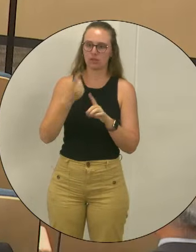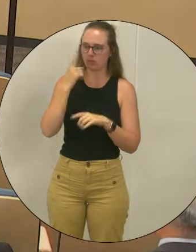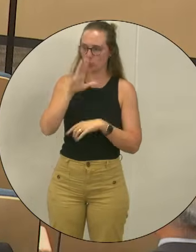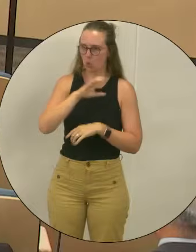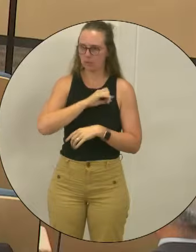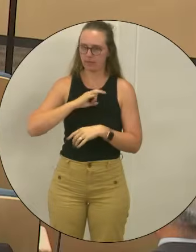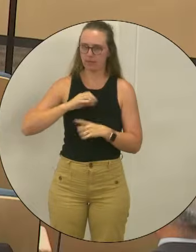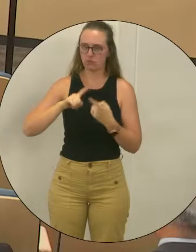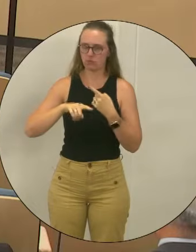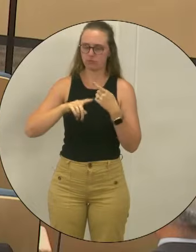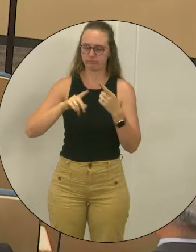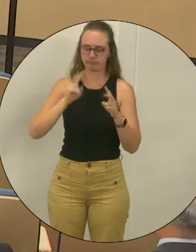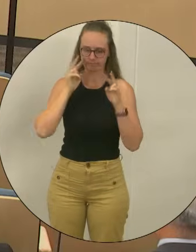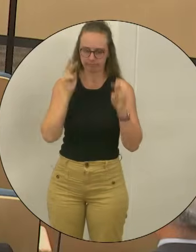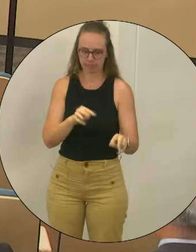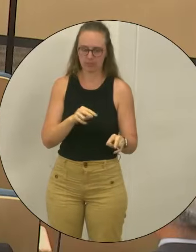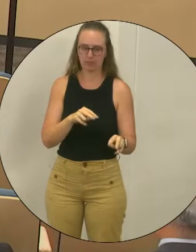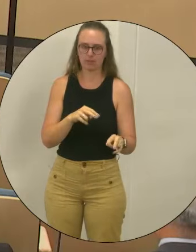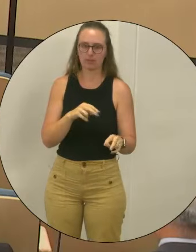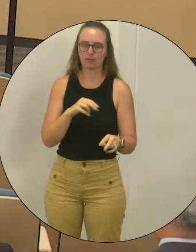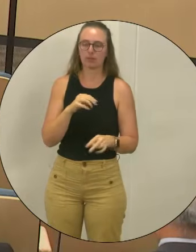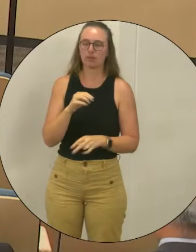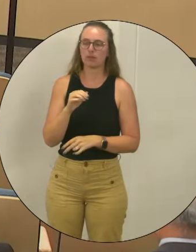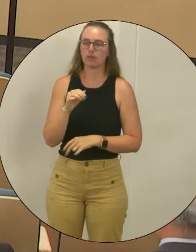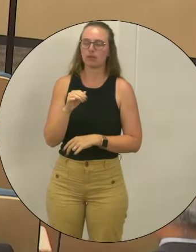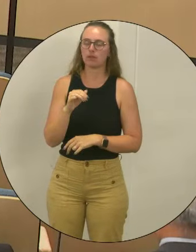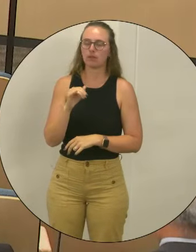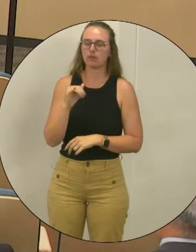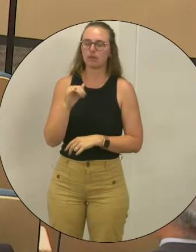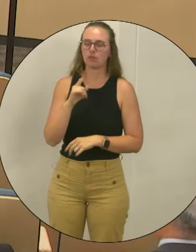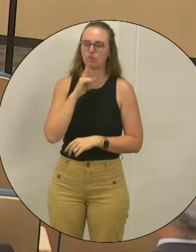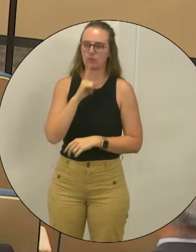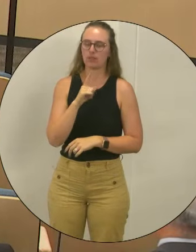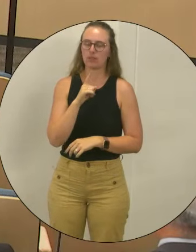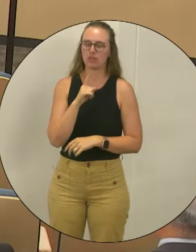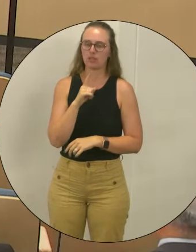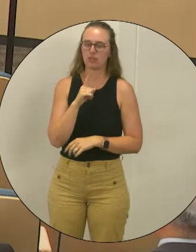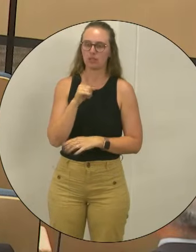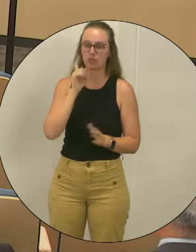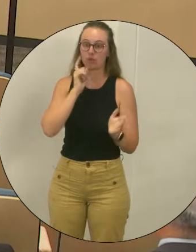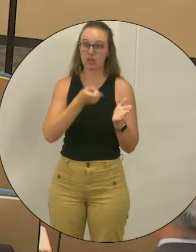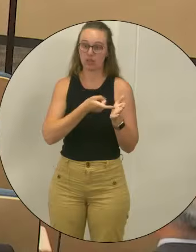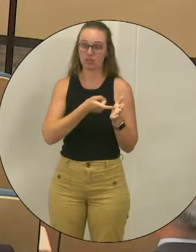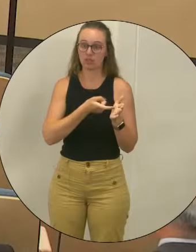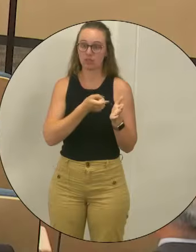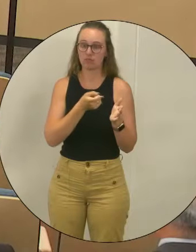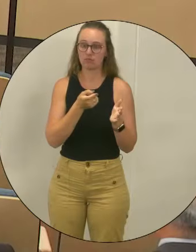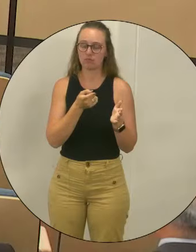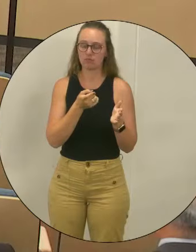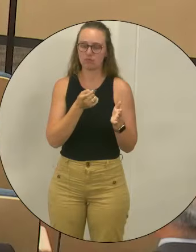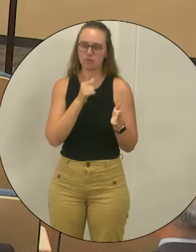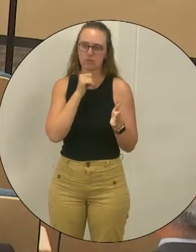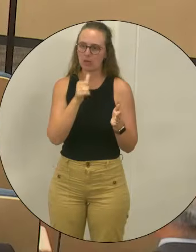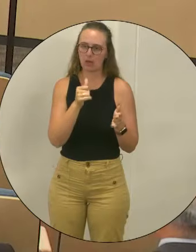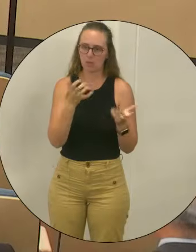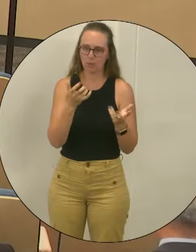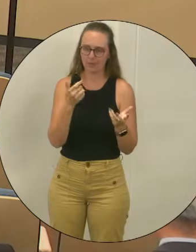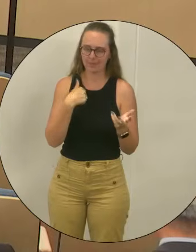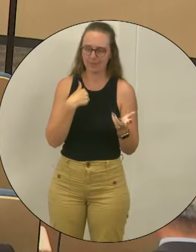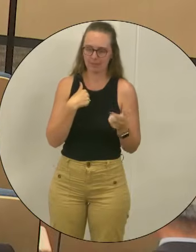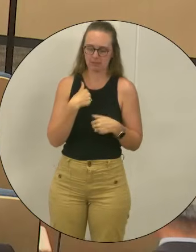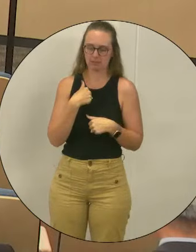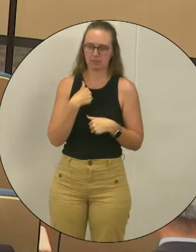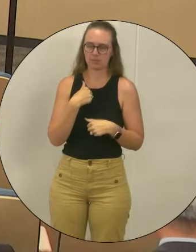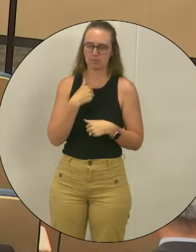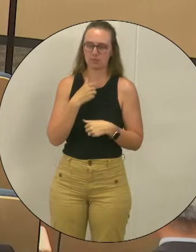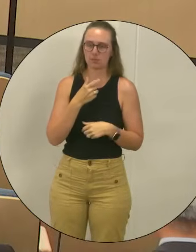to get there. And it was really, the recognition was not what me as a queer woman